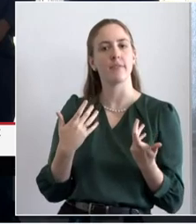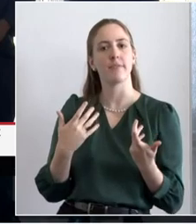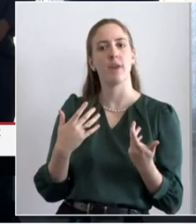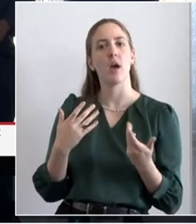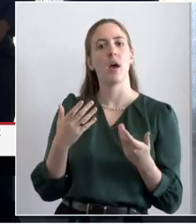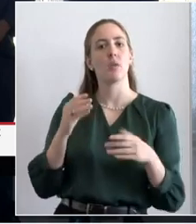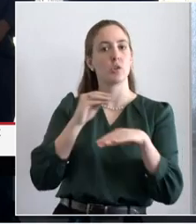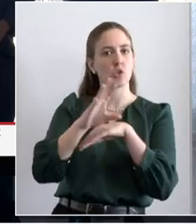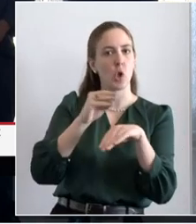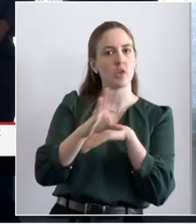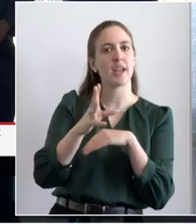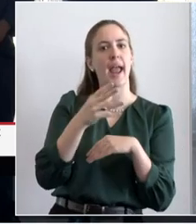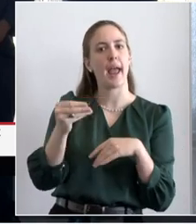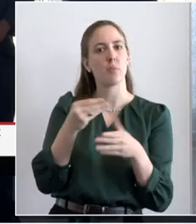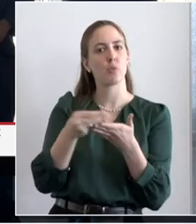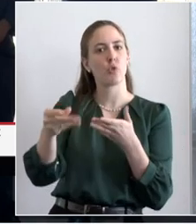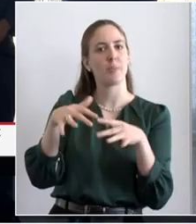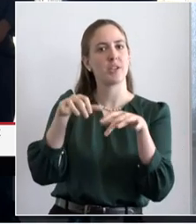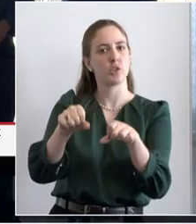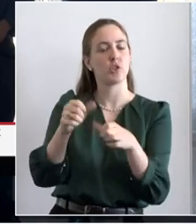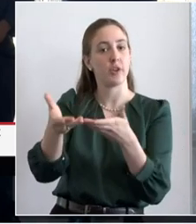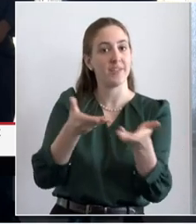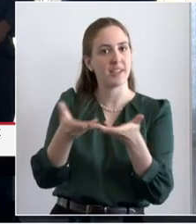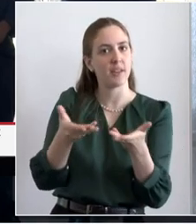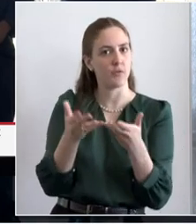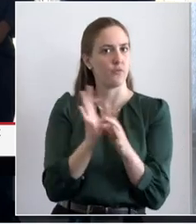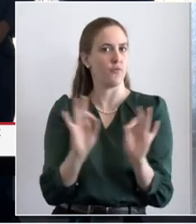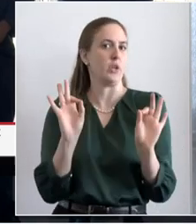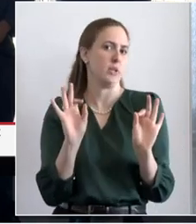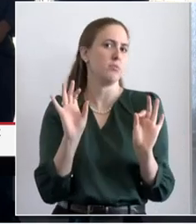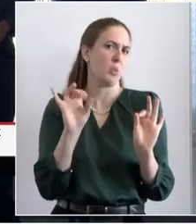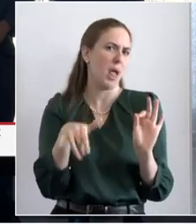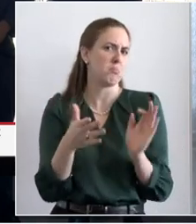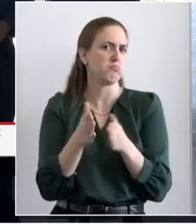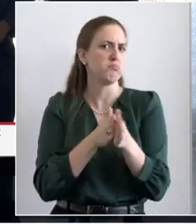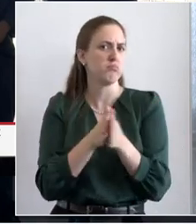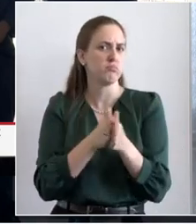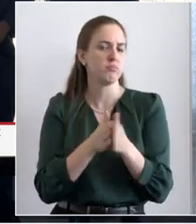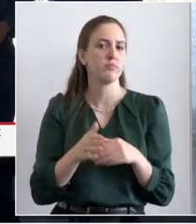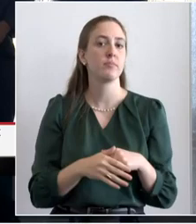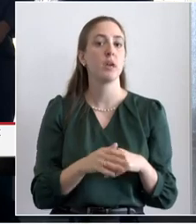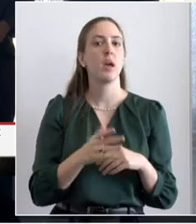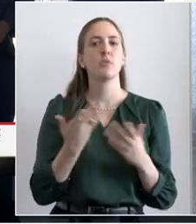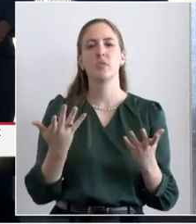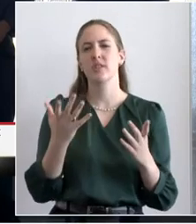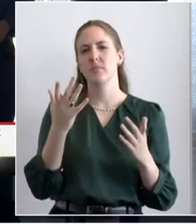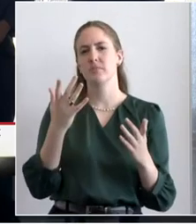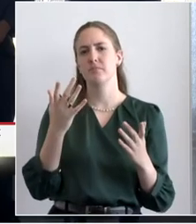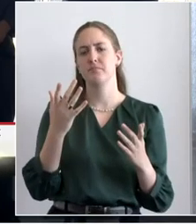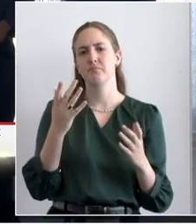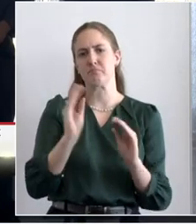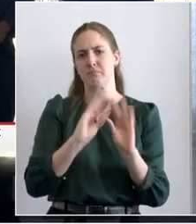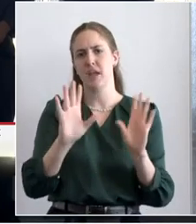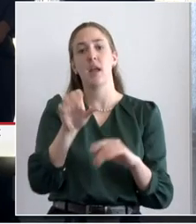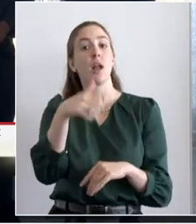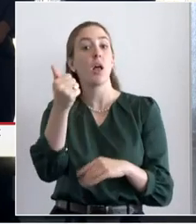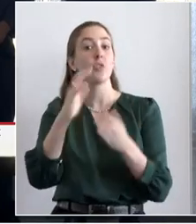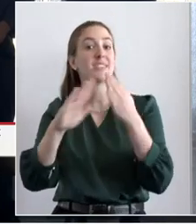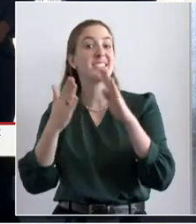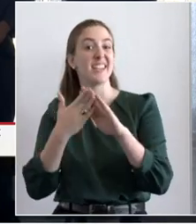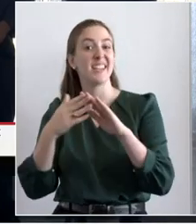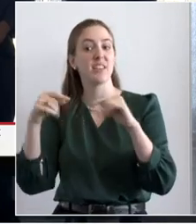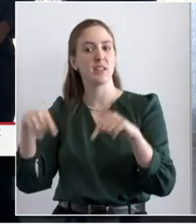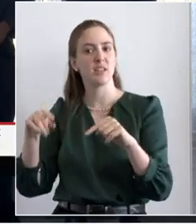we provide at no cost to the institution. So just to frame it a little, in other cities where this work is done, the organizations like